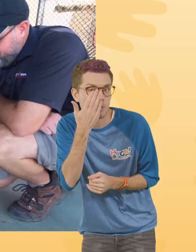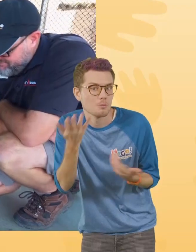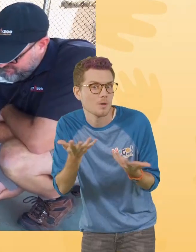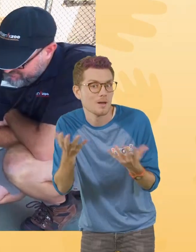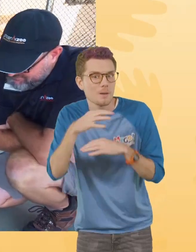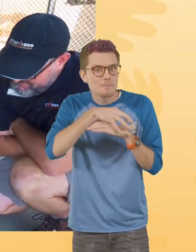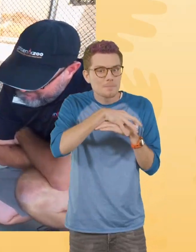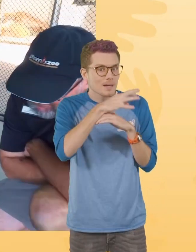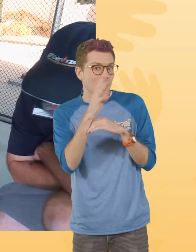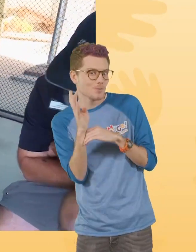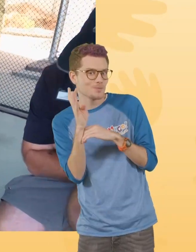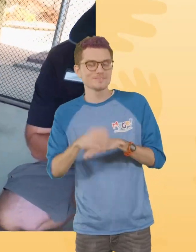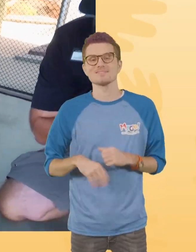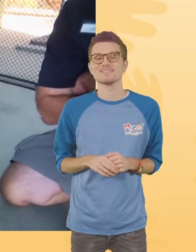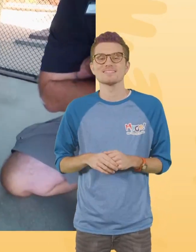porcupine.